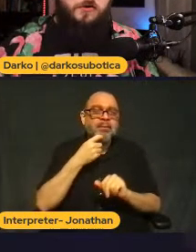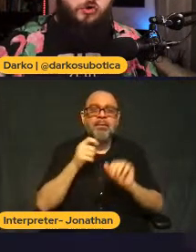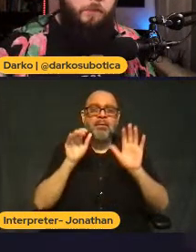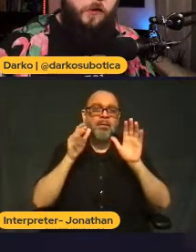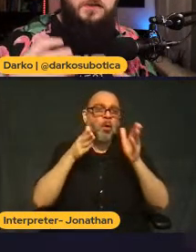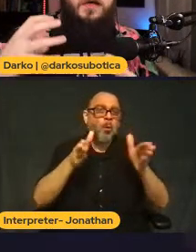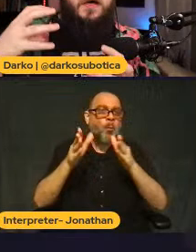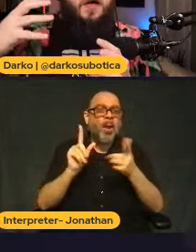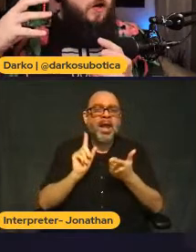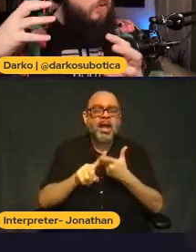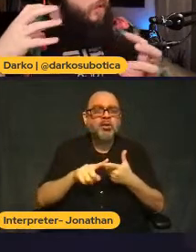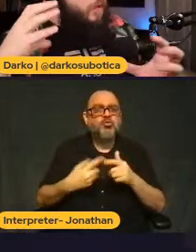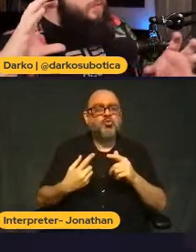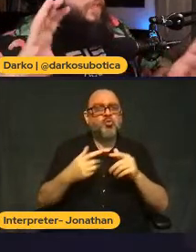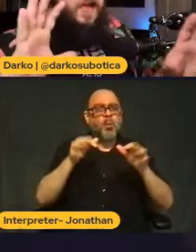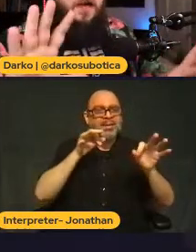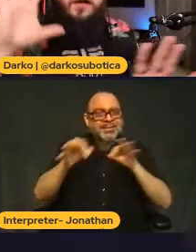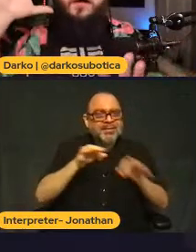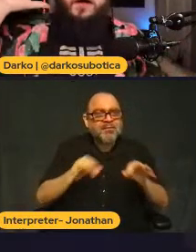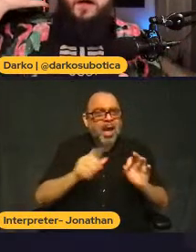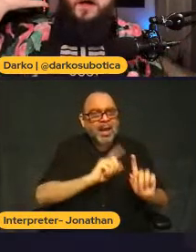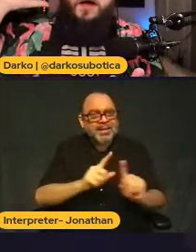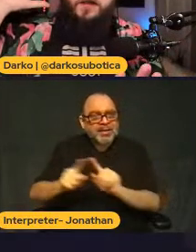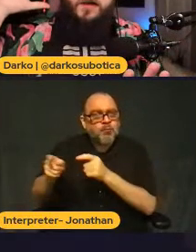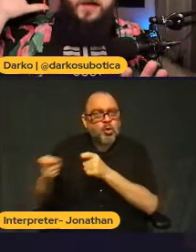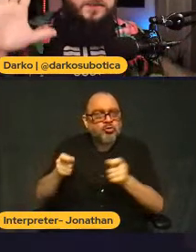bunch of different control points of saying, hey,